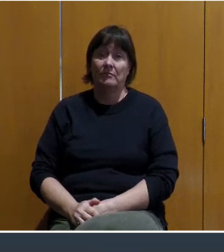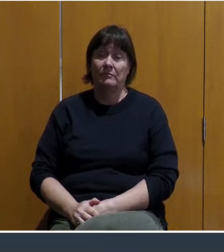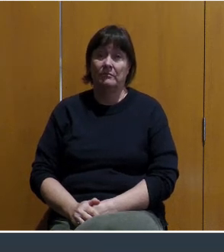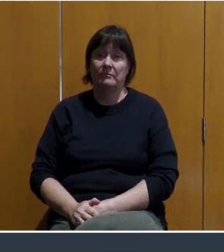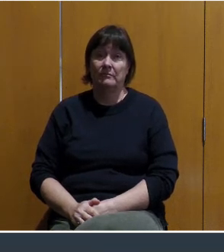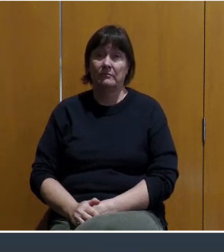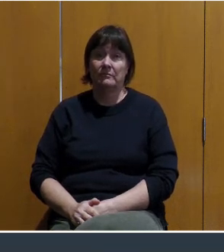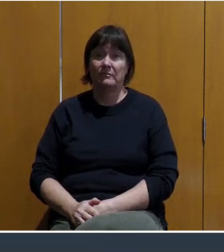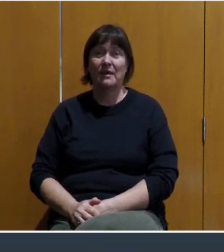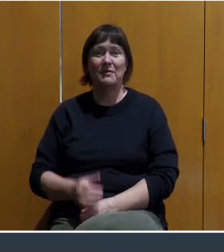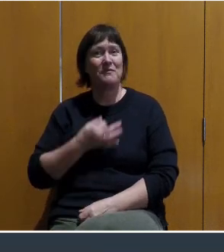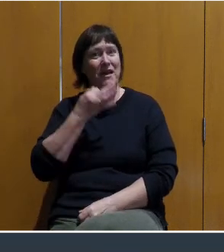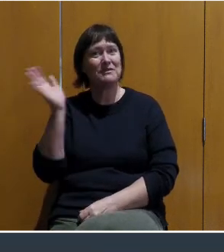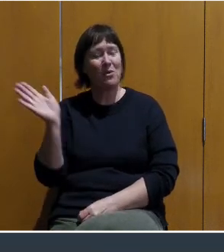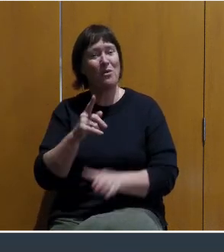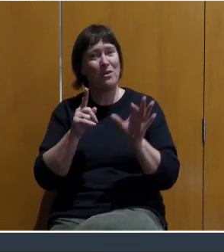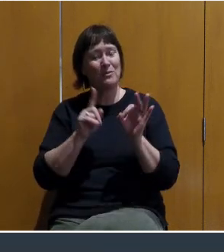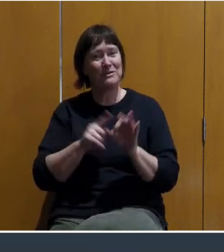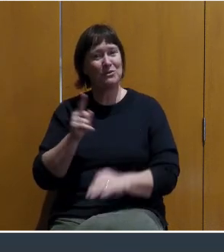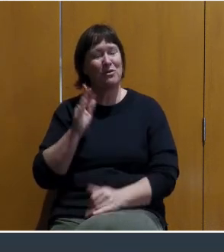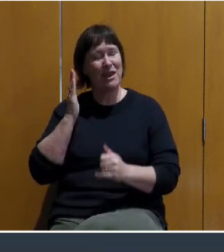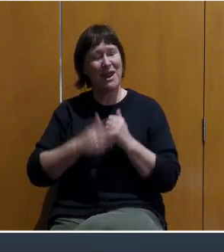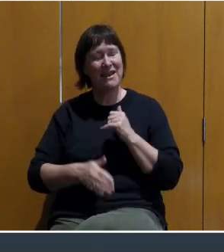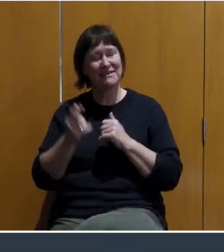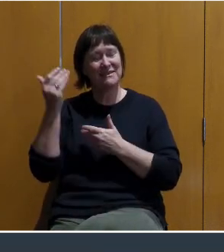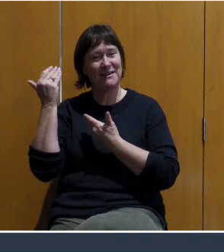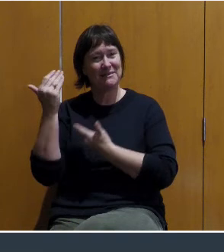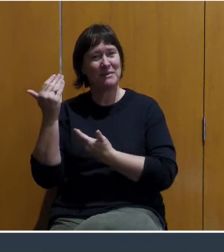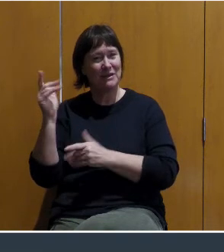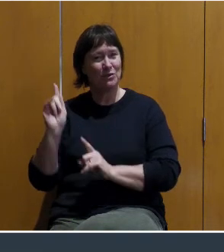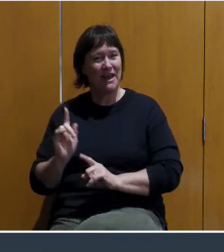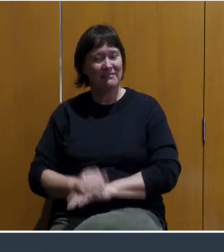I think they've all been asked because you're the lucky last submitter of the day.